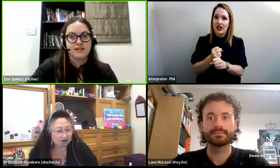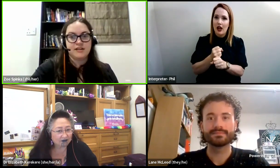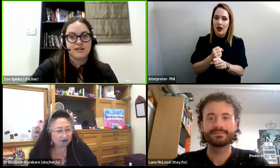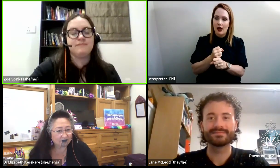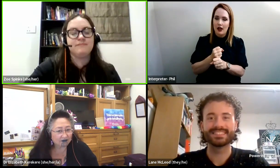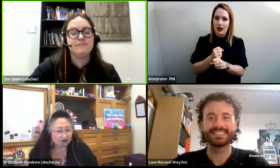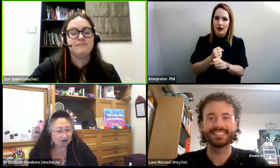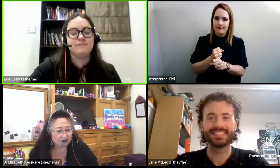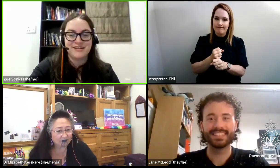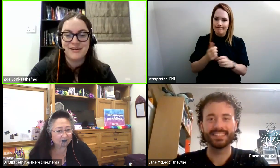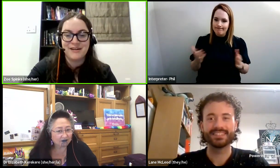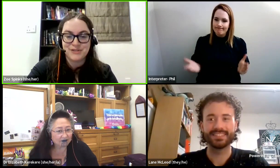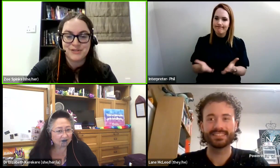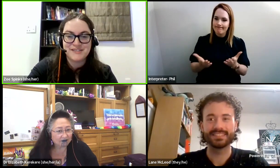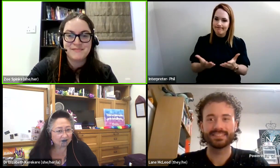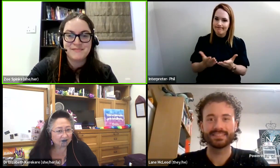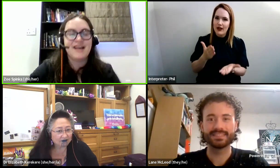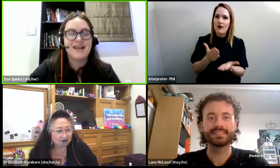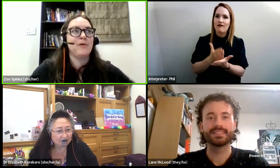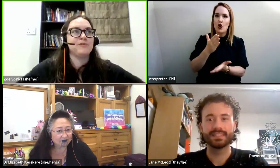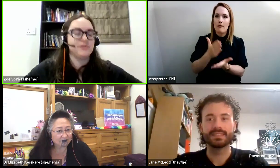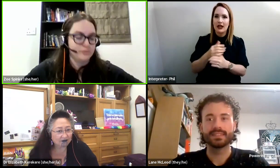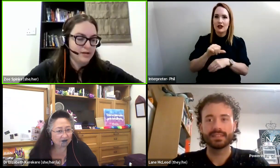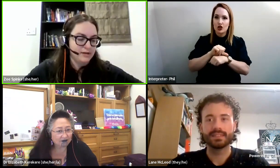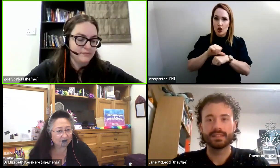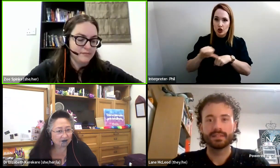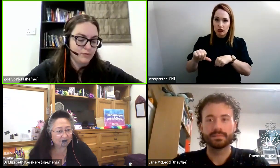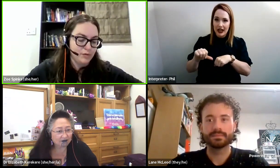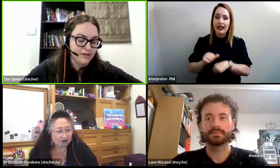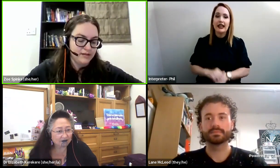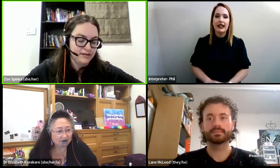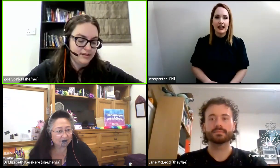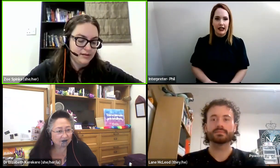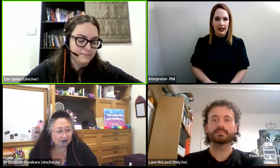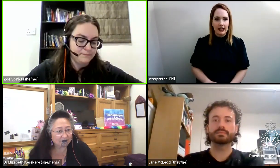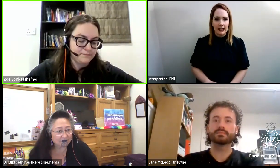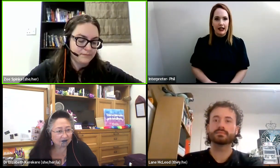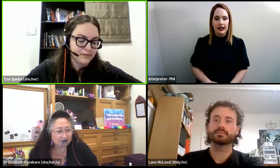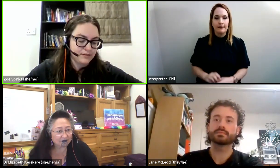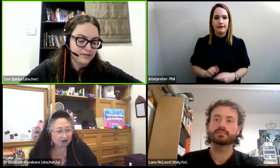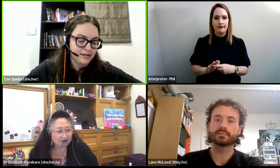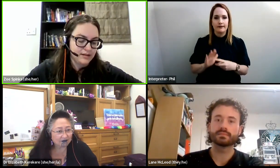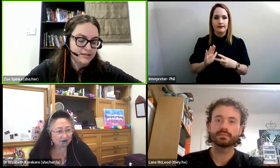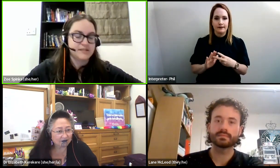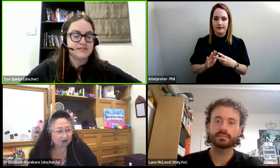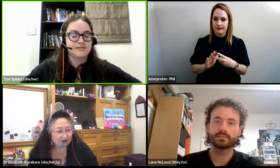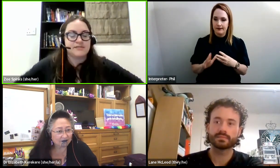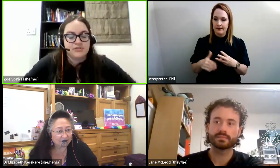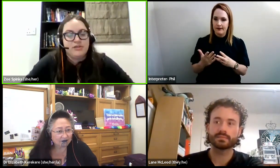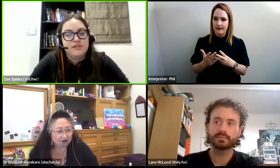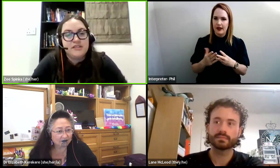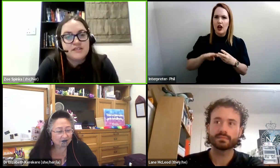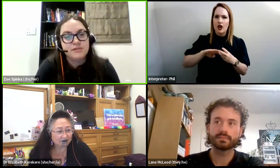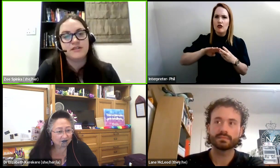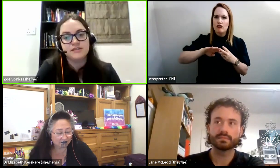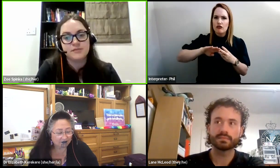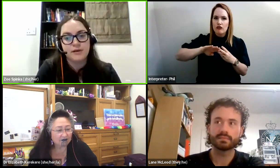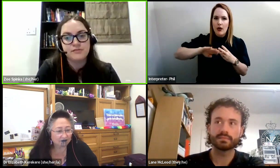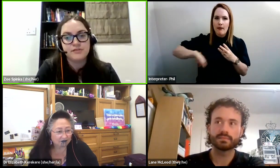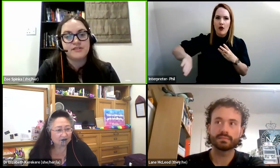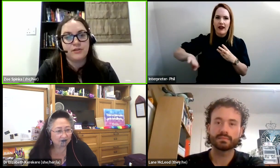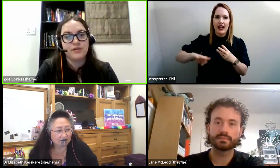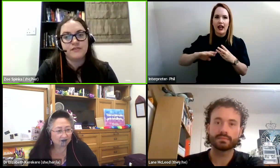gender affirming surgeries, also removing intersex surgery or intersex